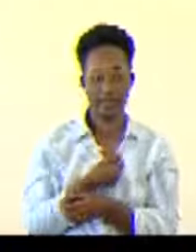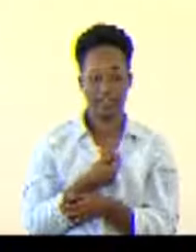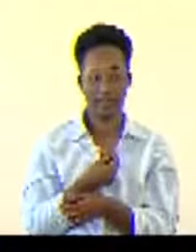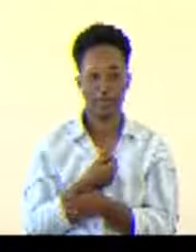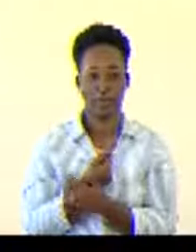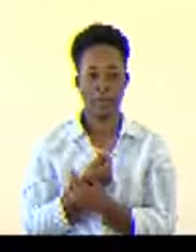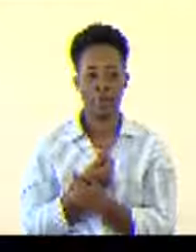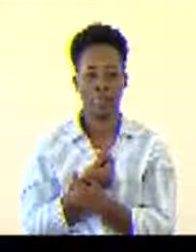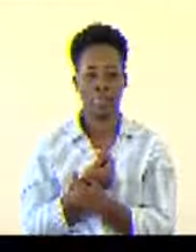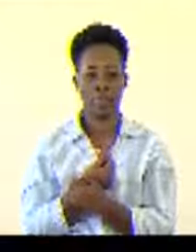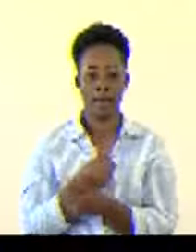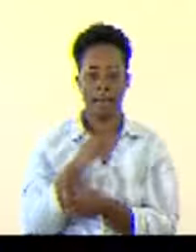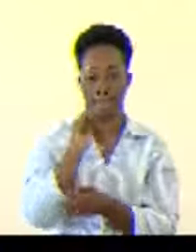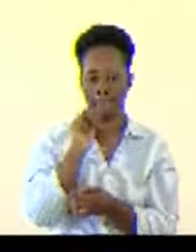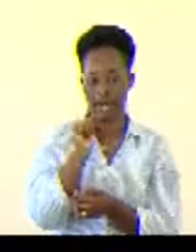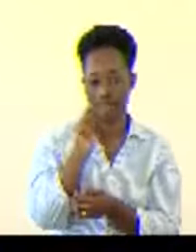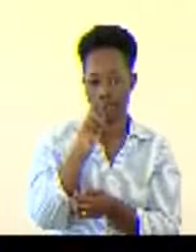can say, markup,